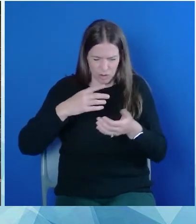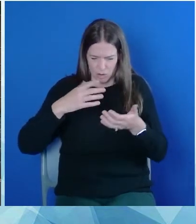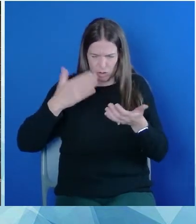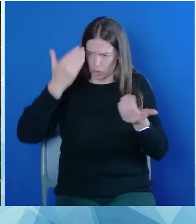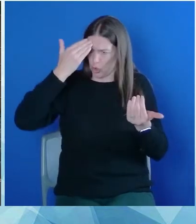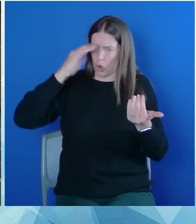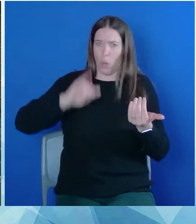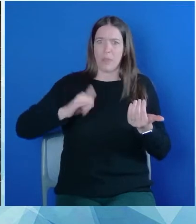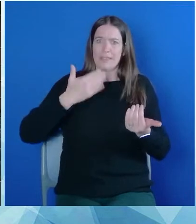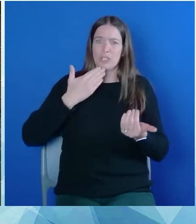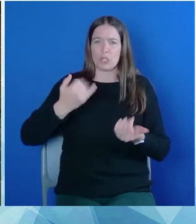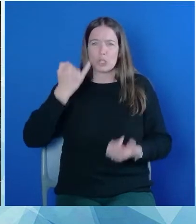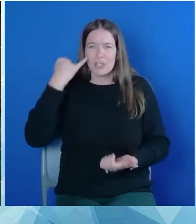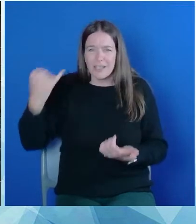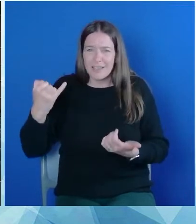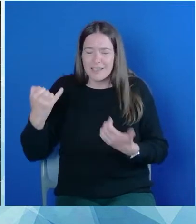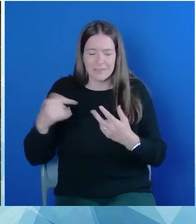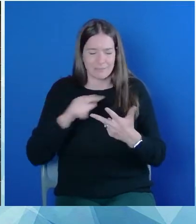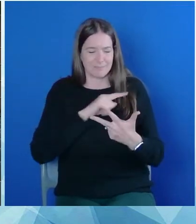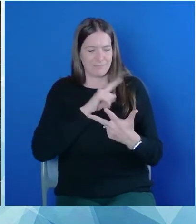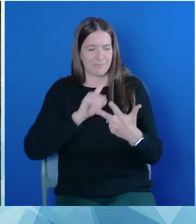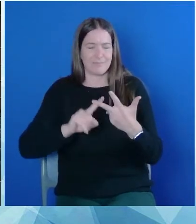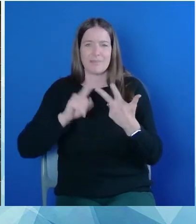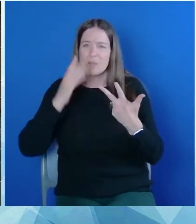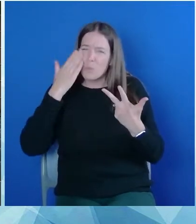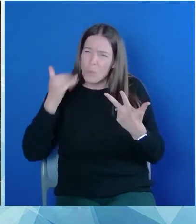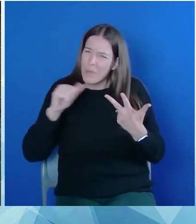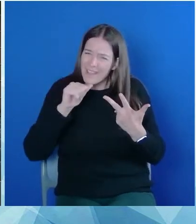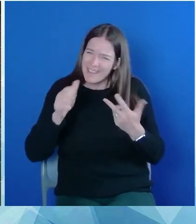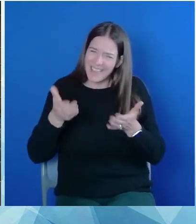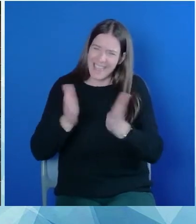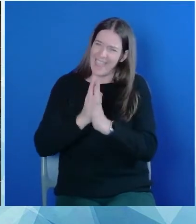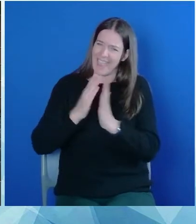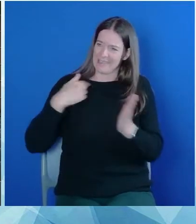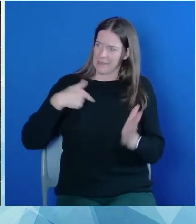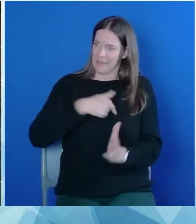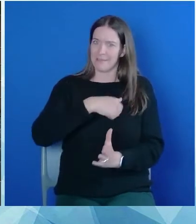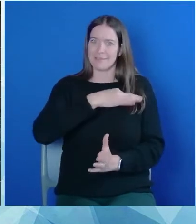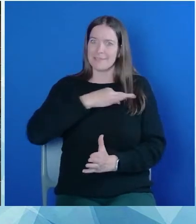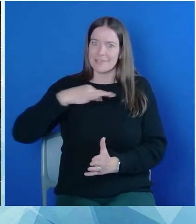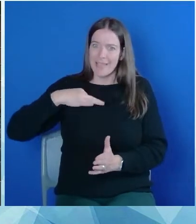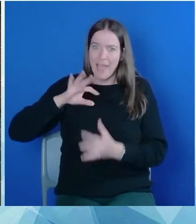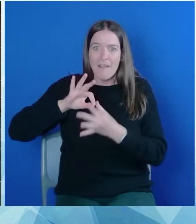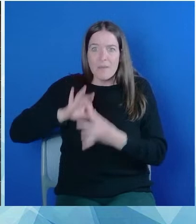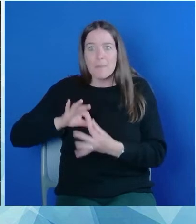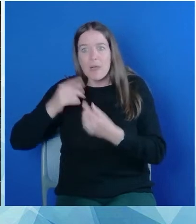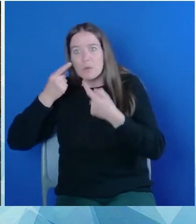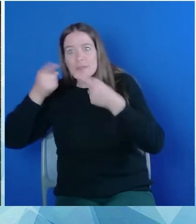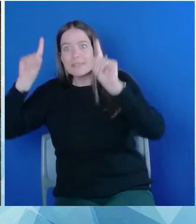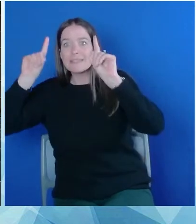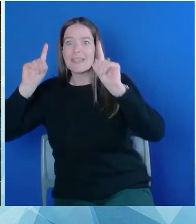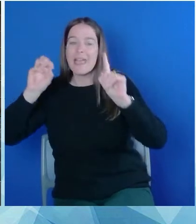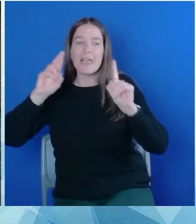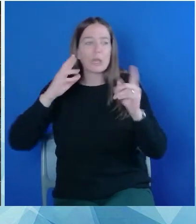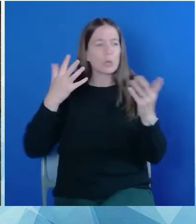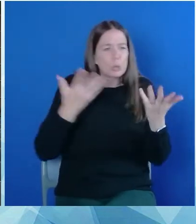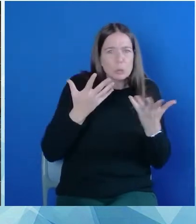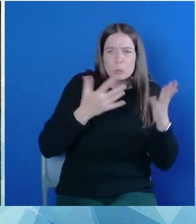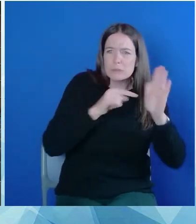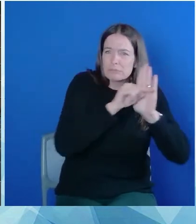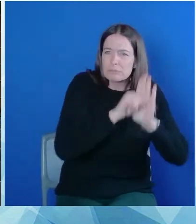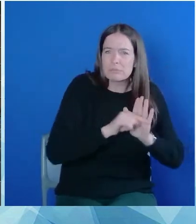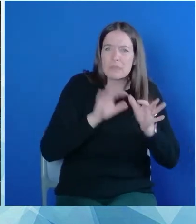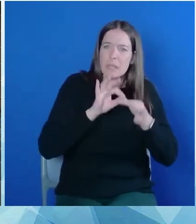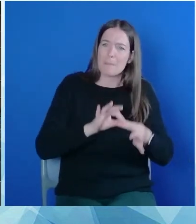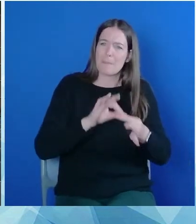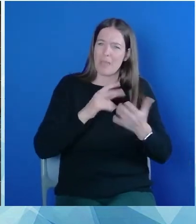were none of the distance itinerant staff questioned as to the program being successful or non-successful while it was being managed by